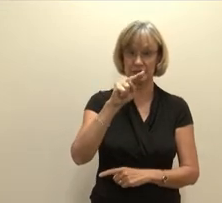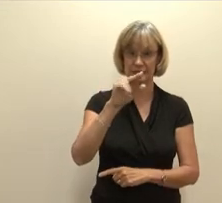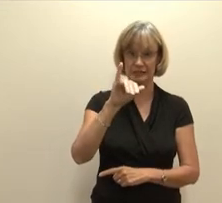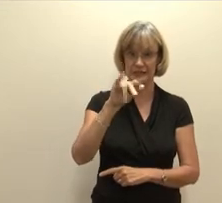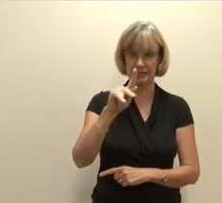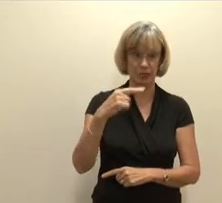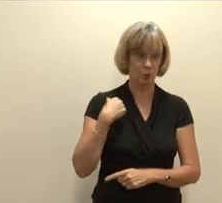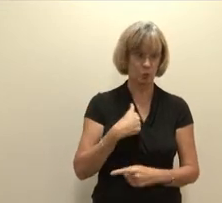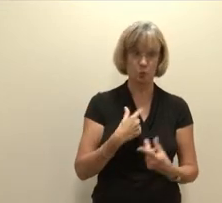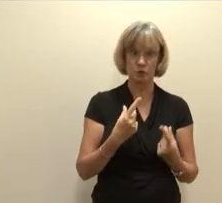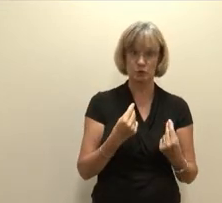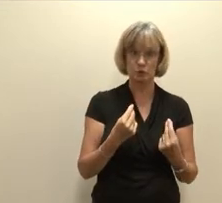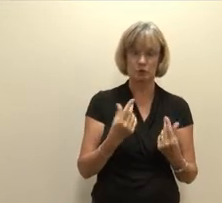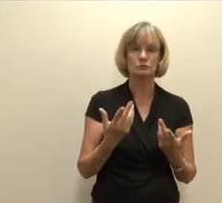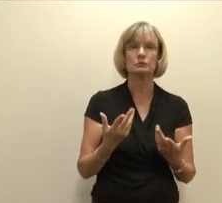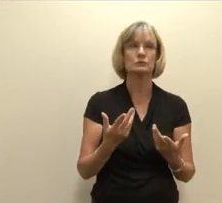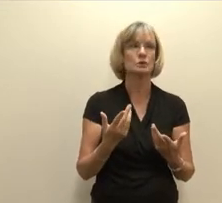was to